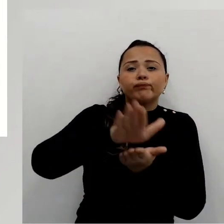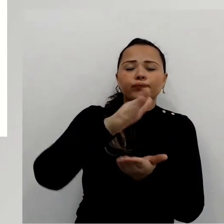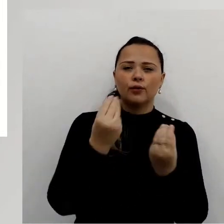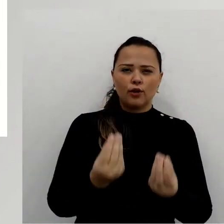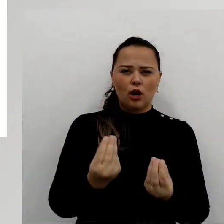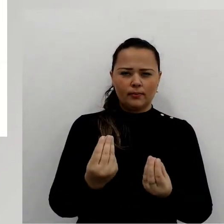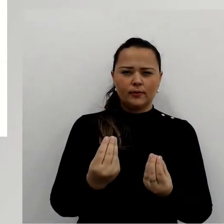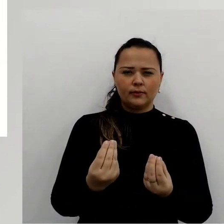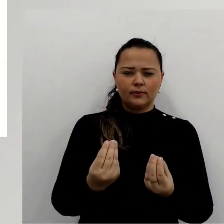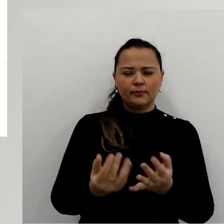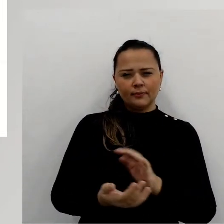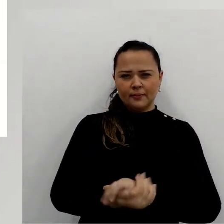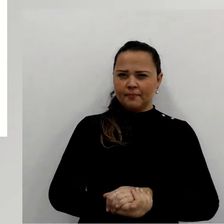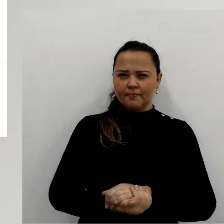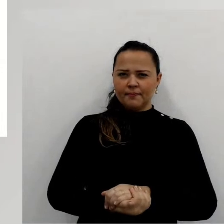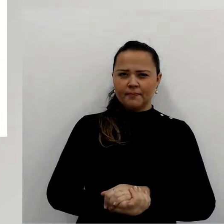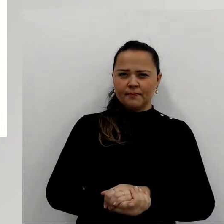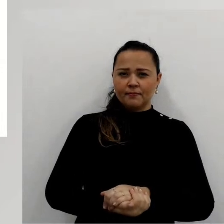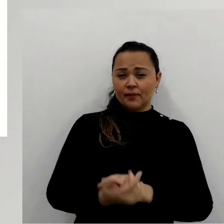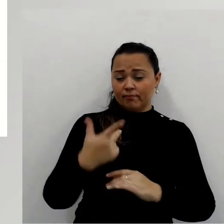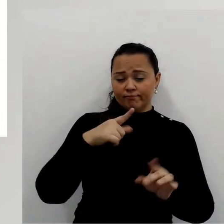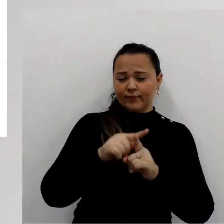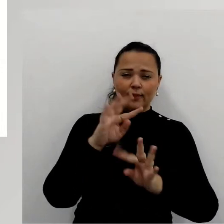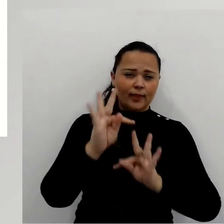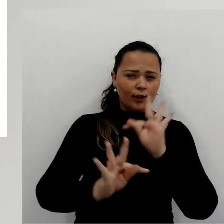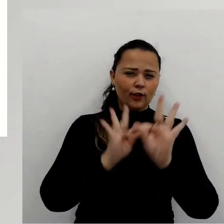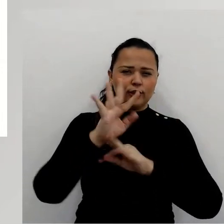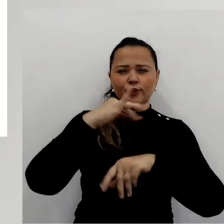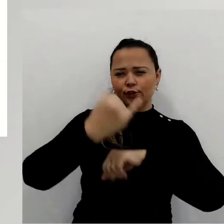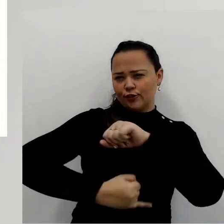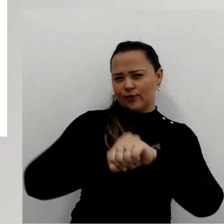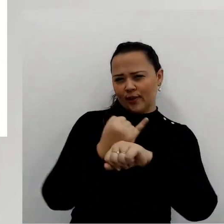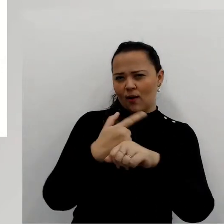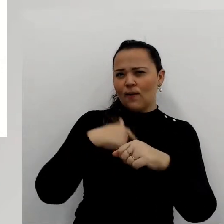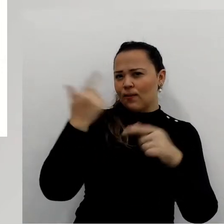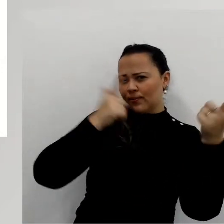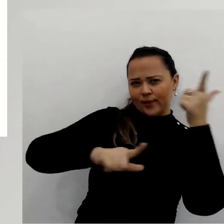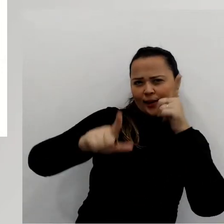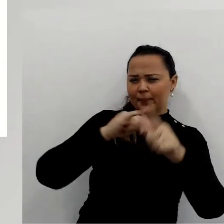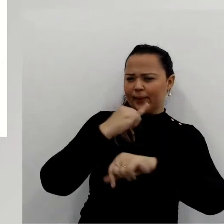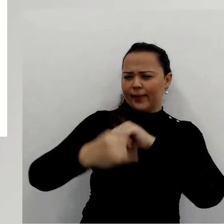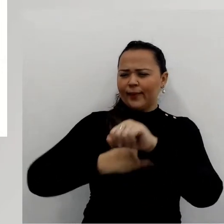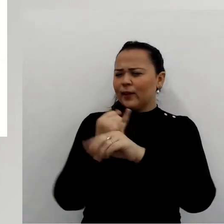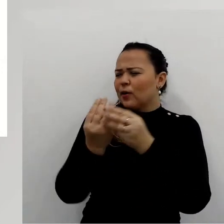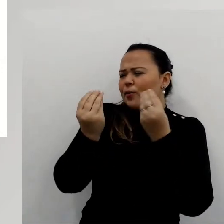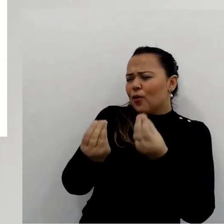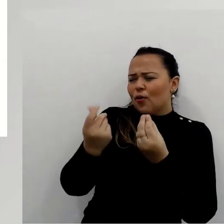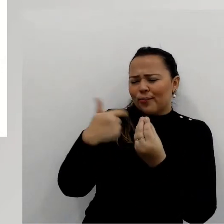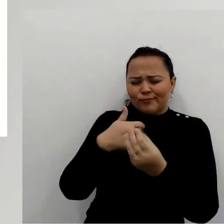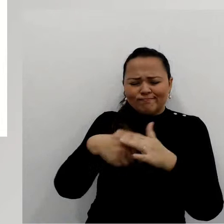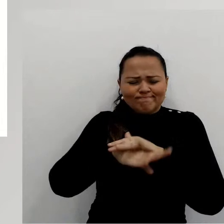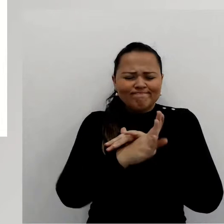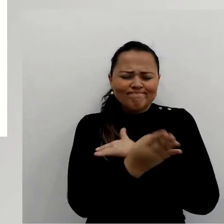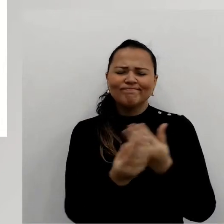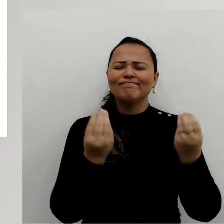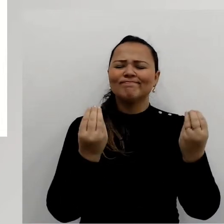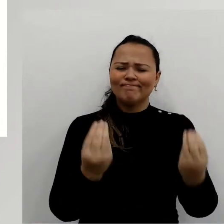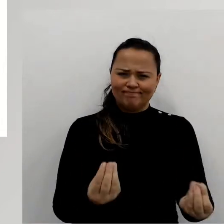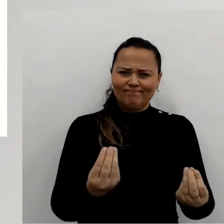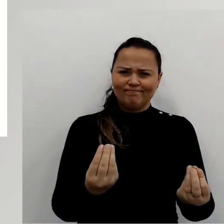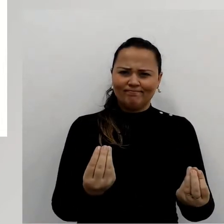digital technologies to go out to the internet, how do I manage all of this? And that's really the key